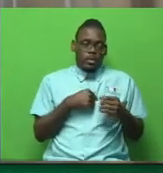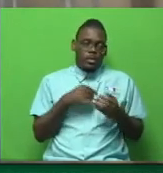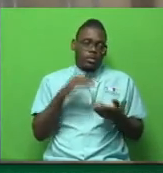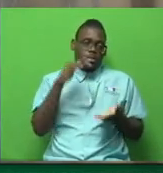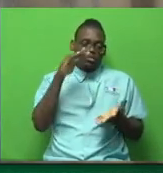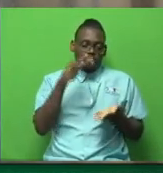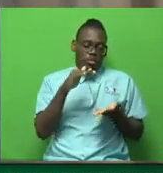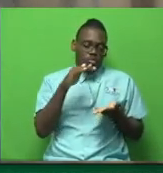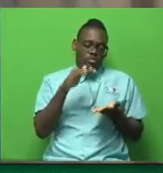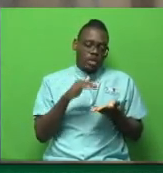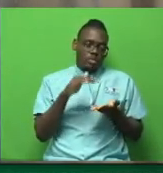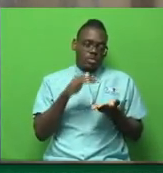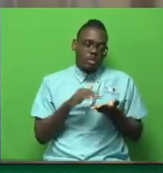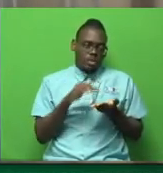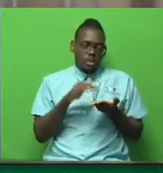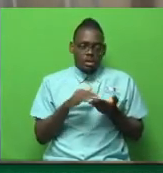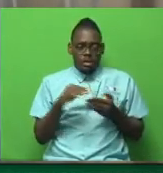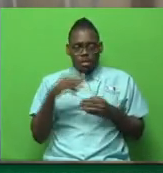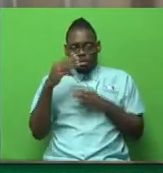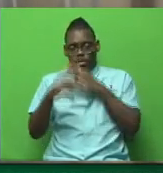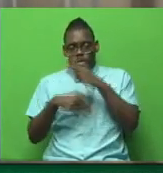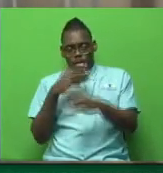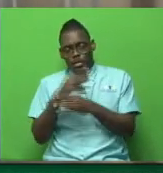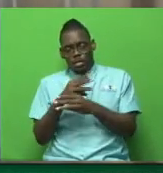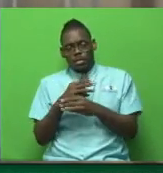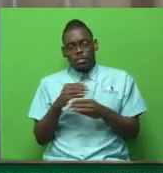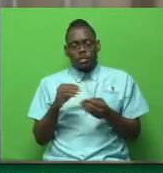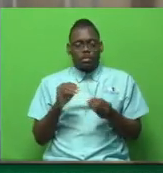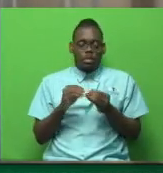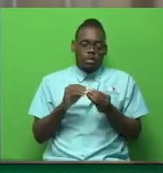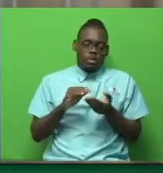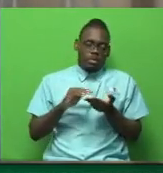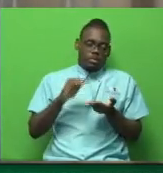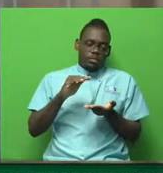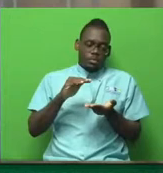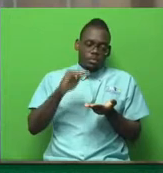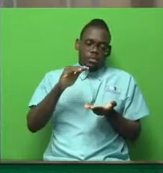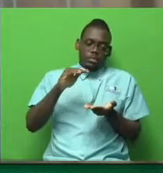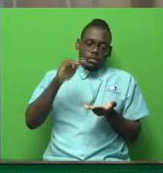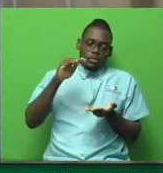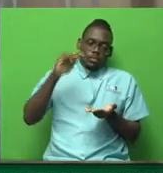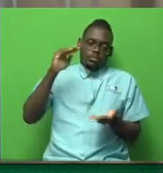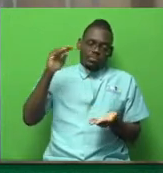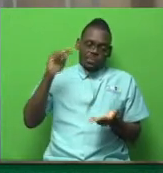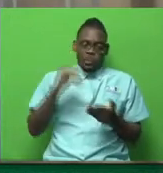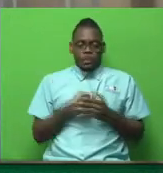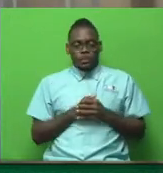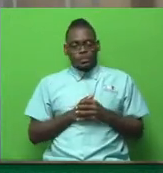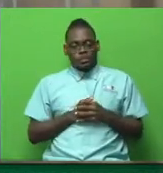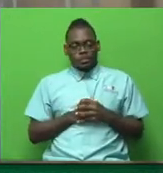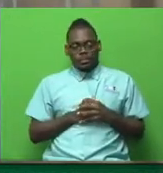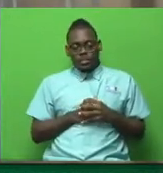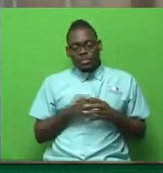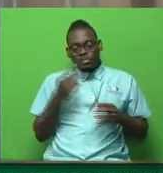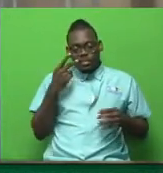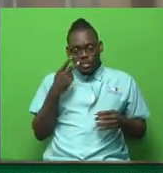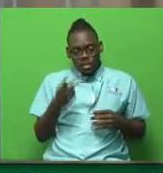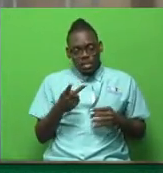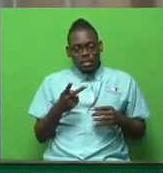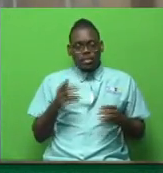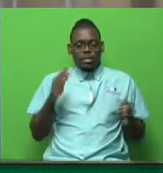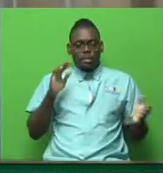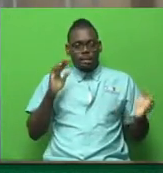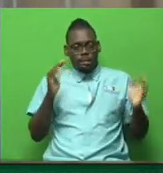2021. what is worrying Madam speaker is based on the same Trend analysis and current